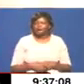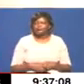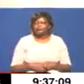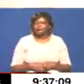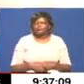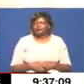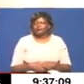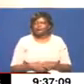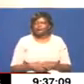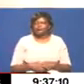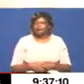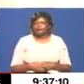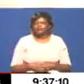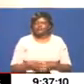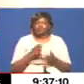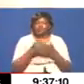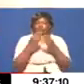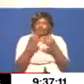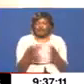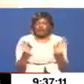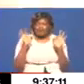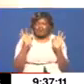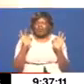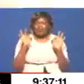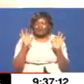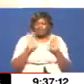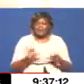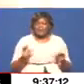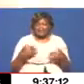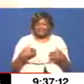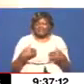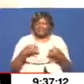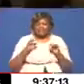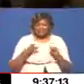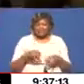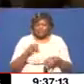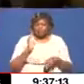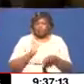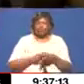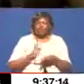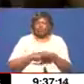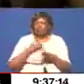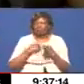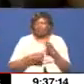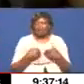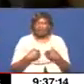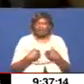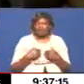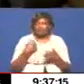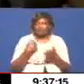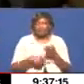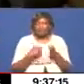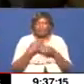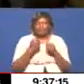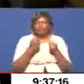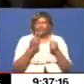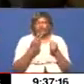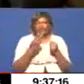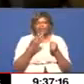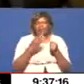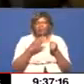It's fully liberalized, yes. Right now, farmers are enjoying good price. Right now, the price is between 29 to